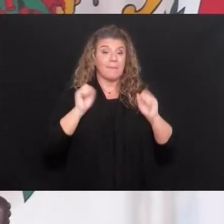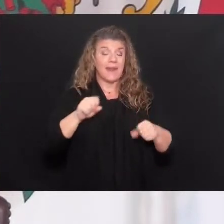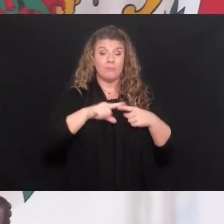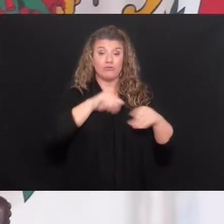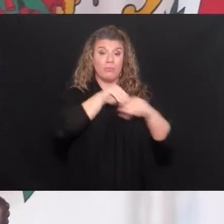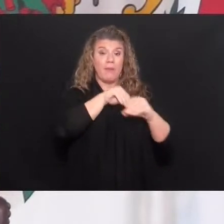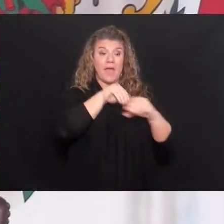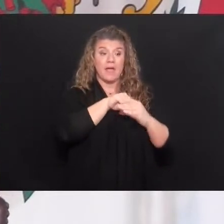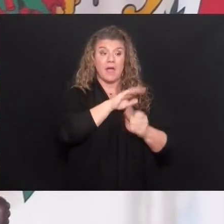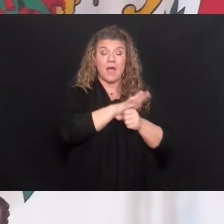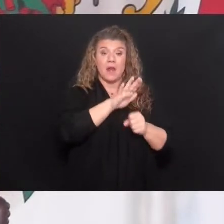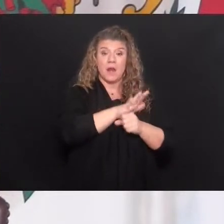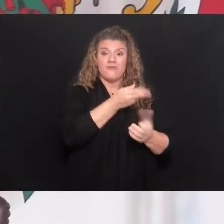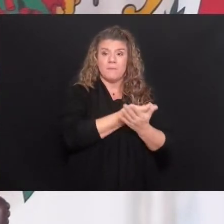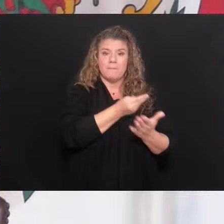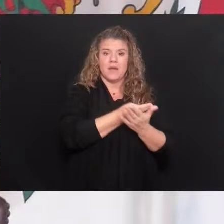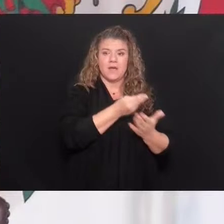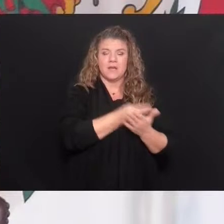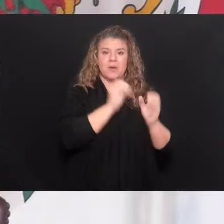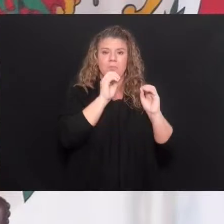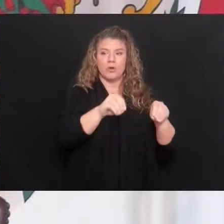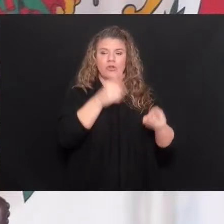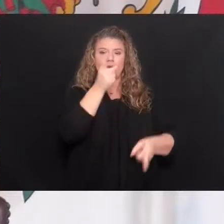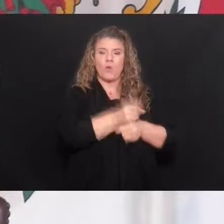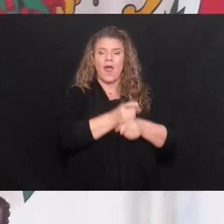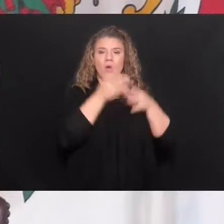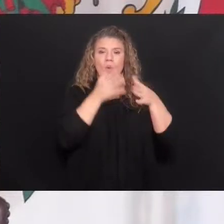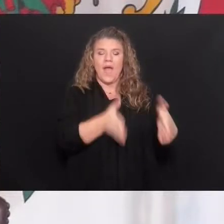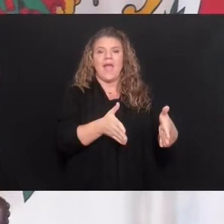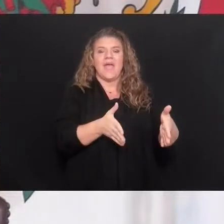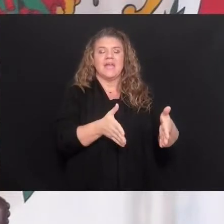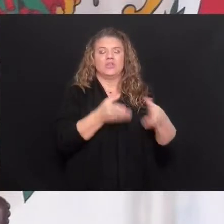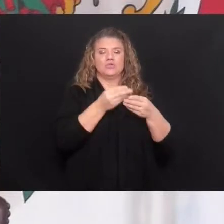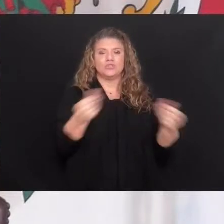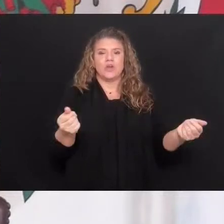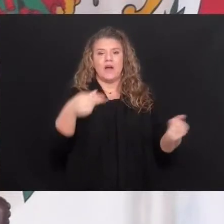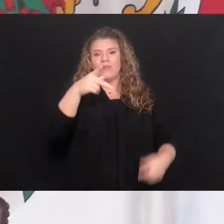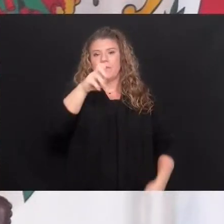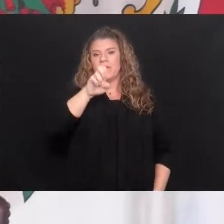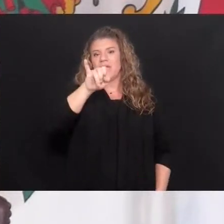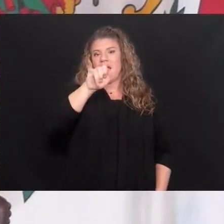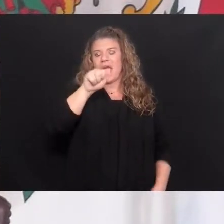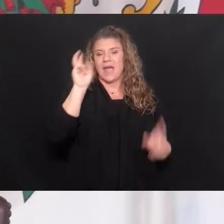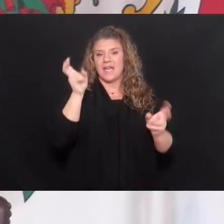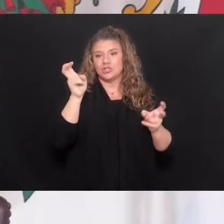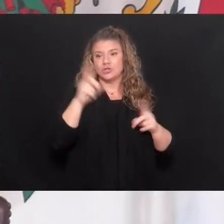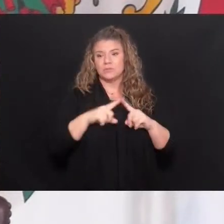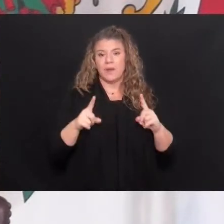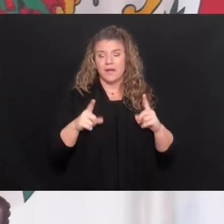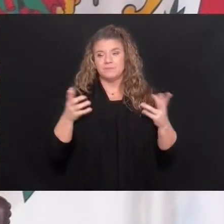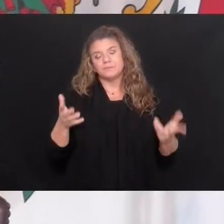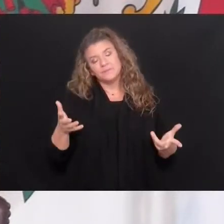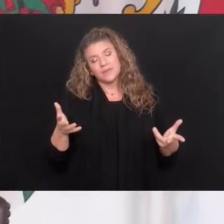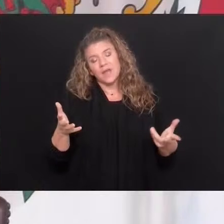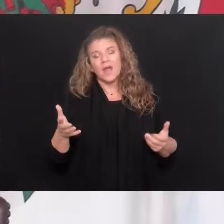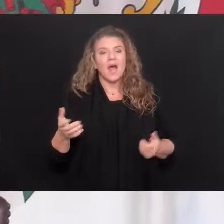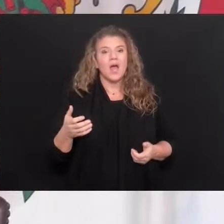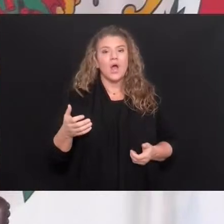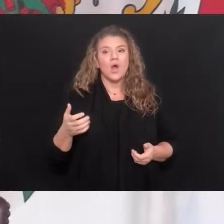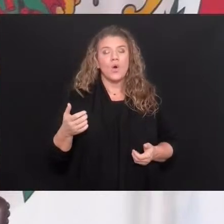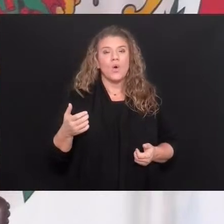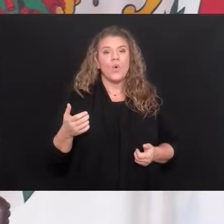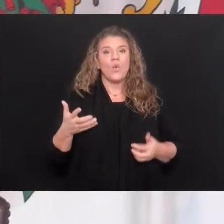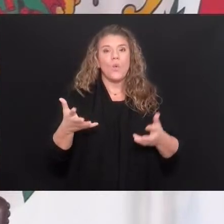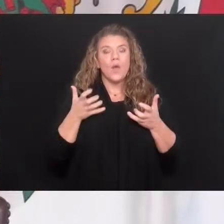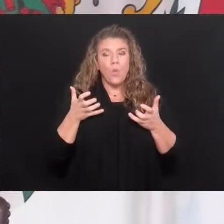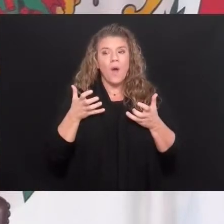dollars to absolutely put us on a pathway to just absolutely solve the PEIA issues. So we